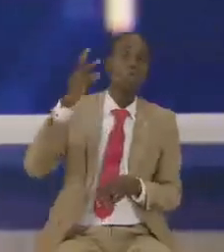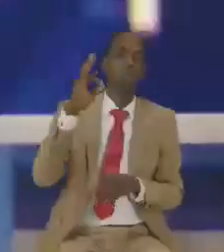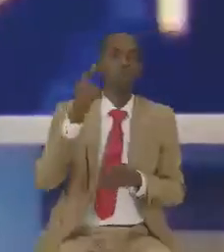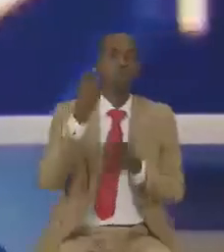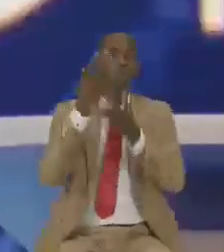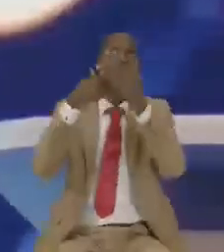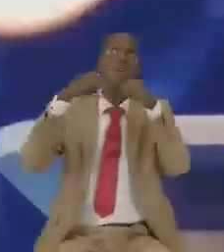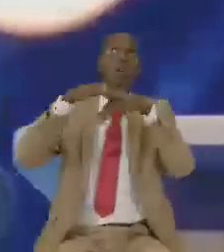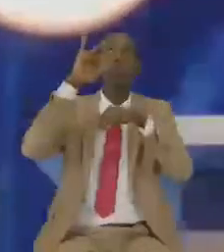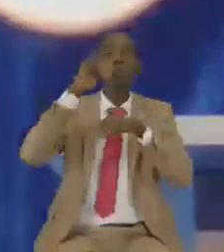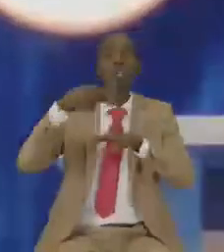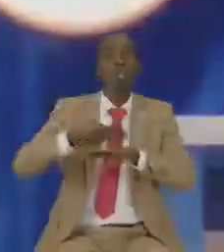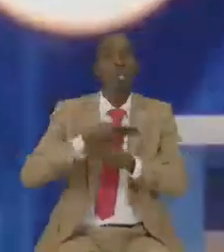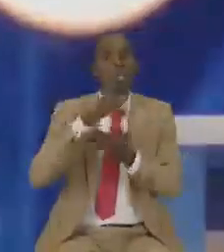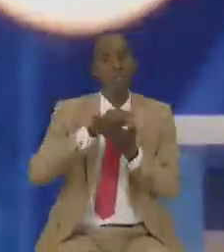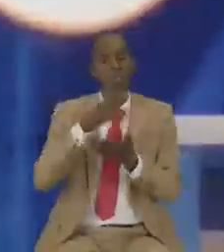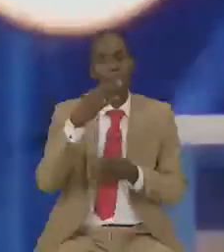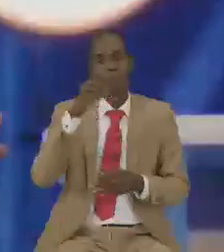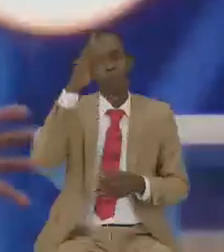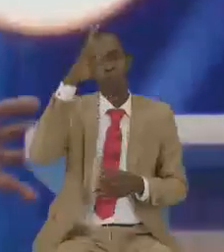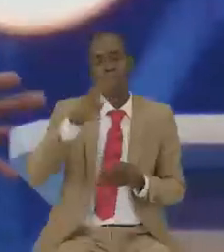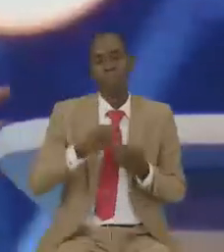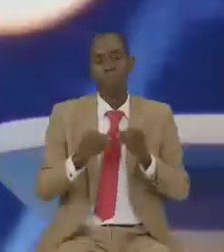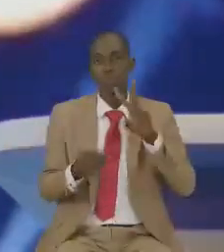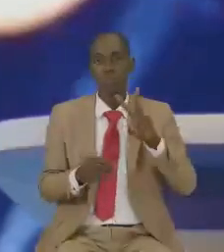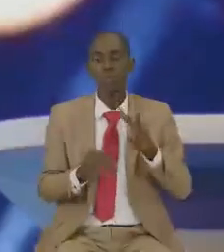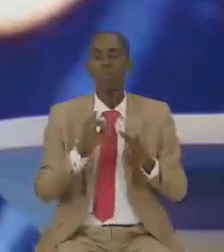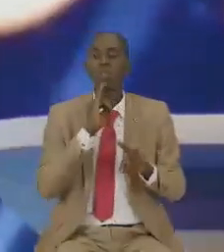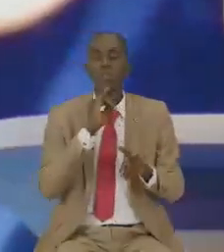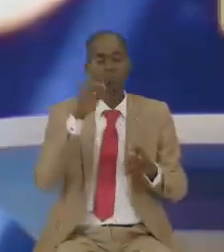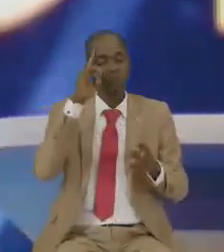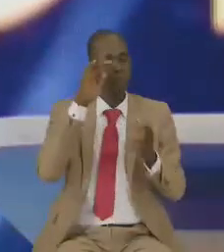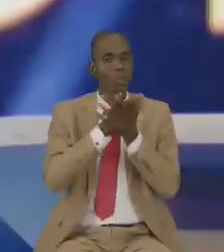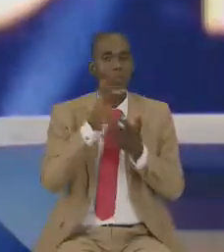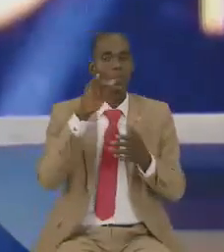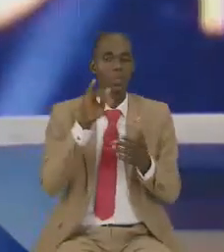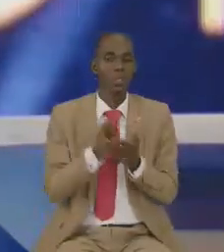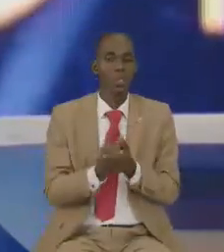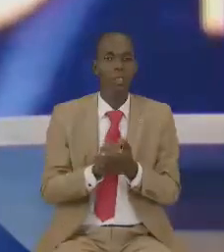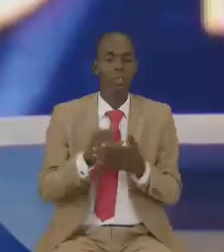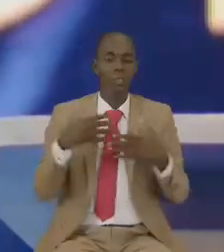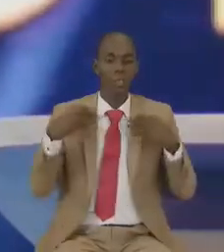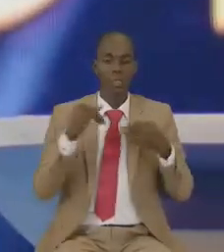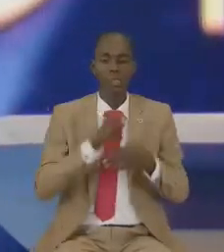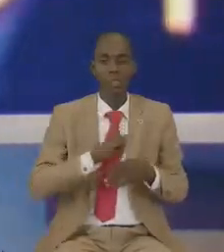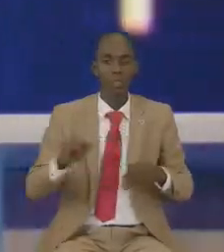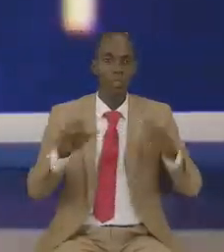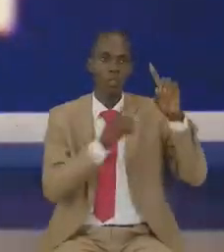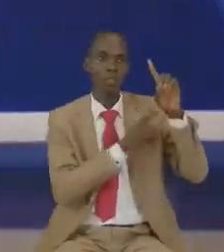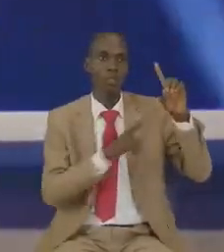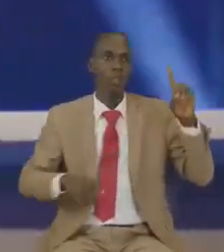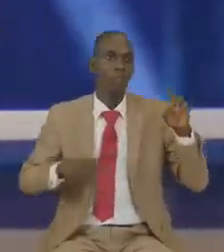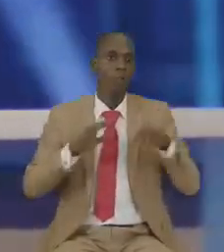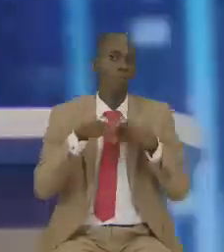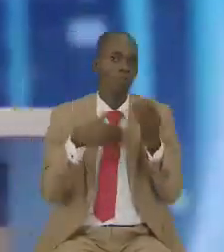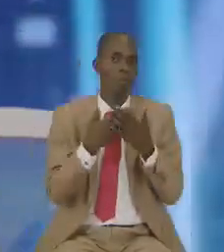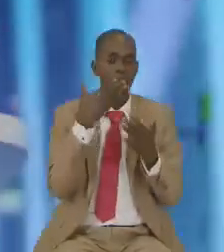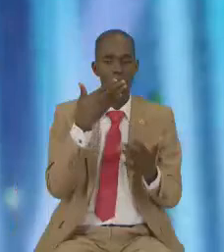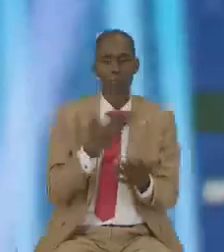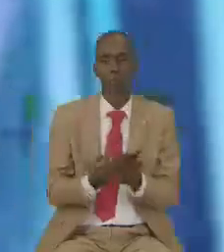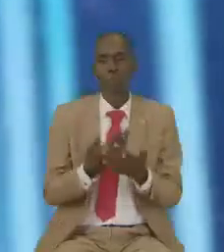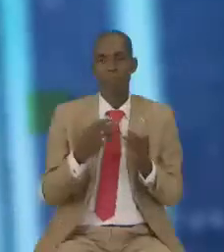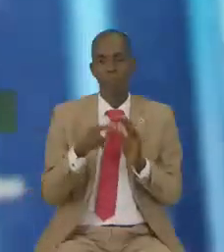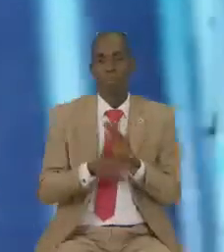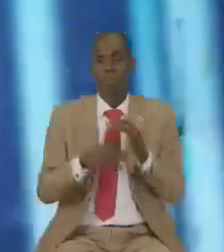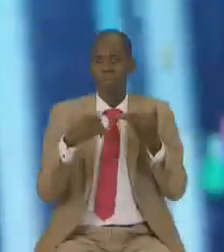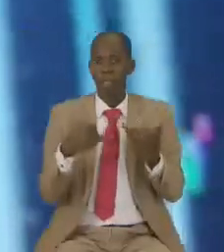Number two is to believe the healing Lord of all goodness. Now, when will that